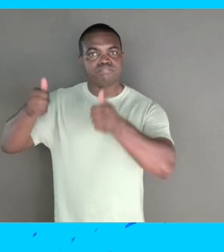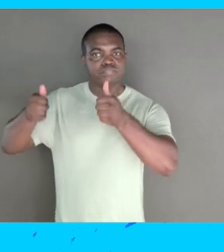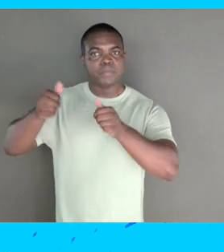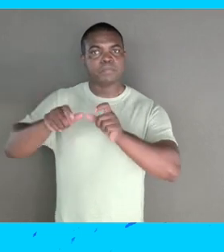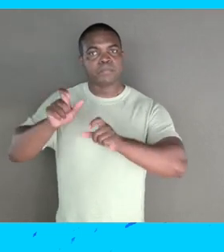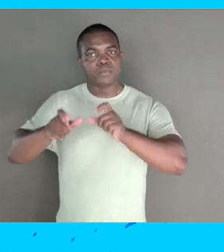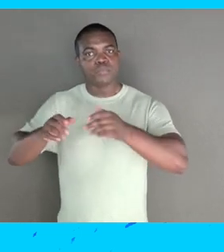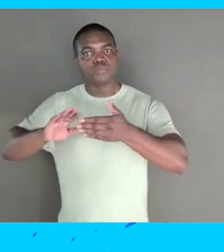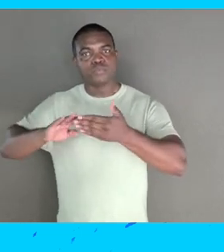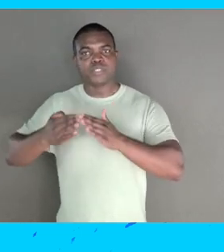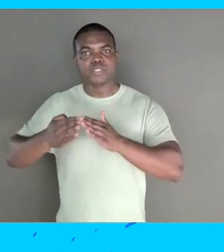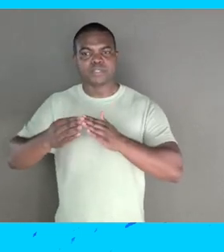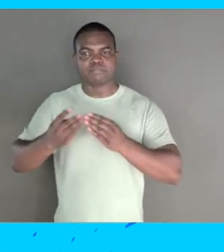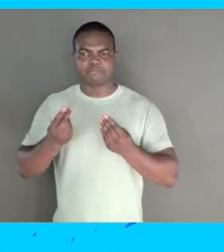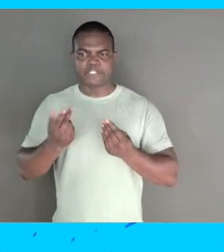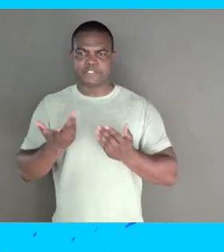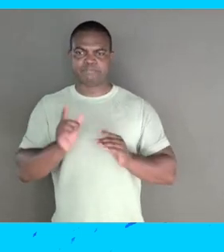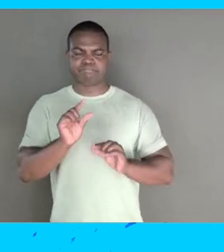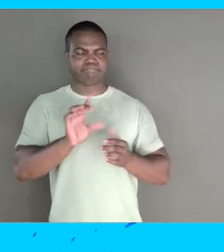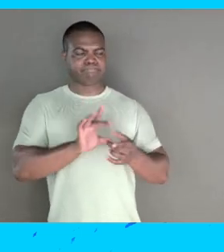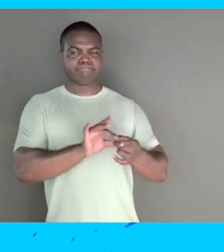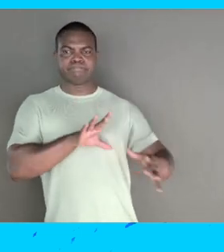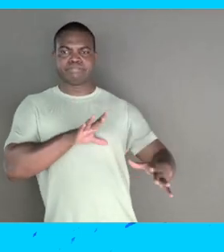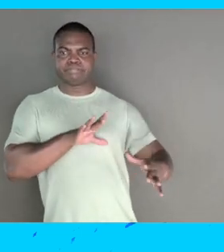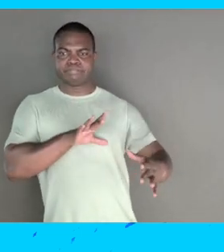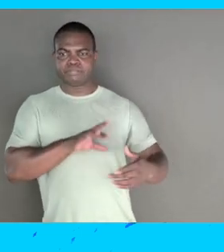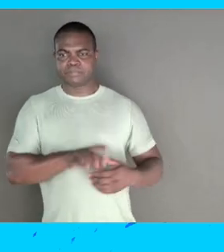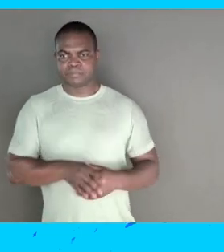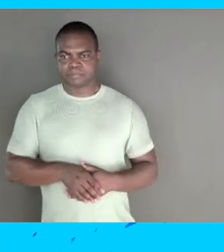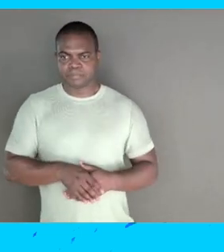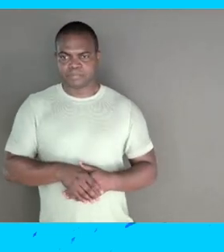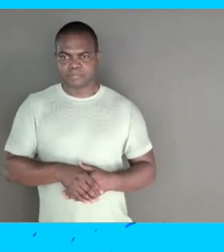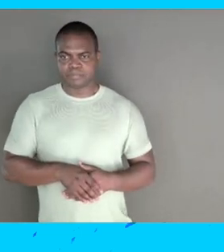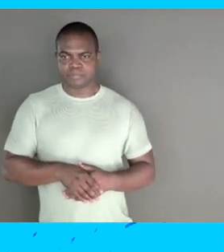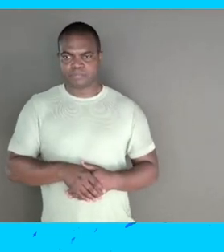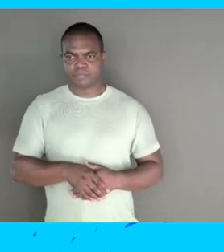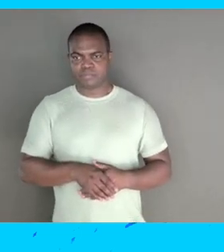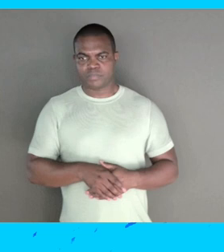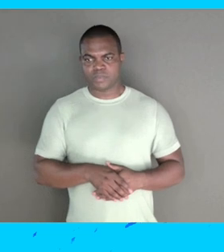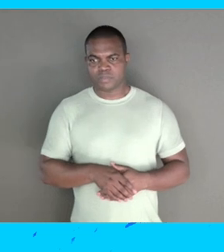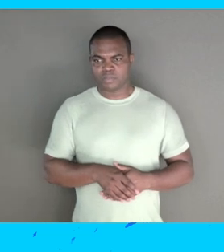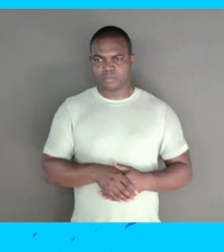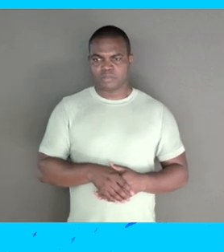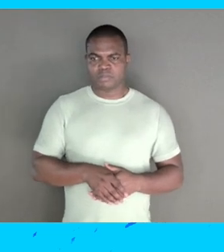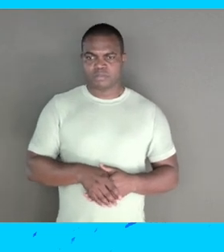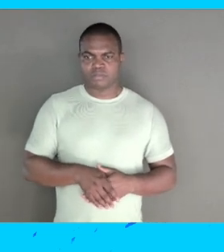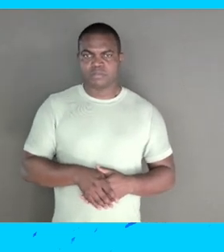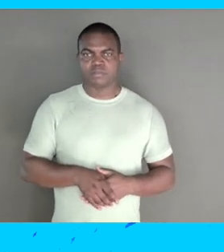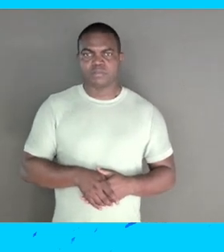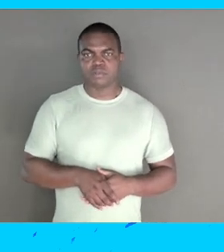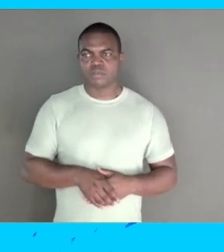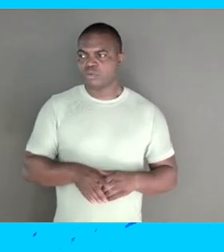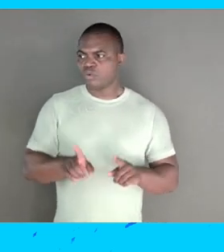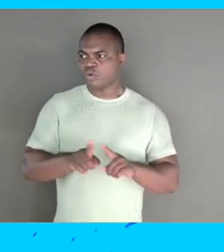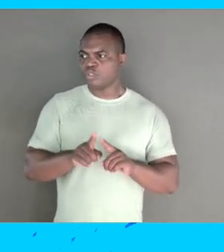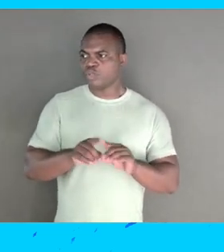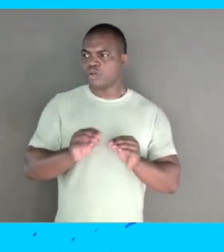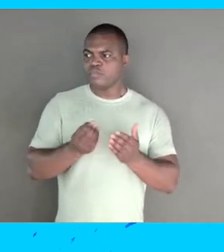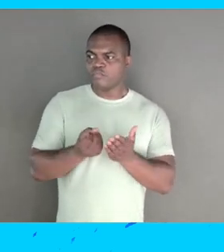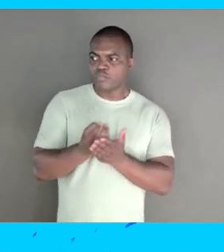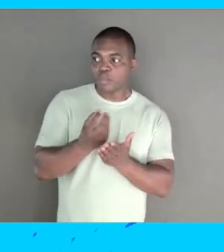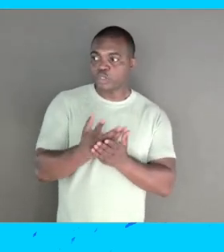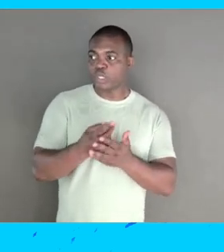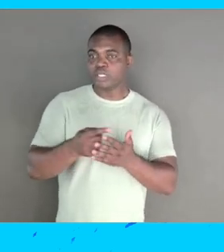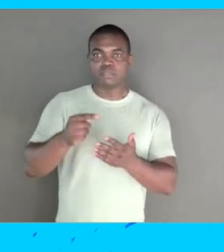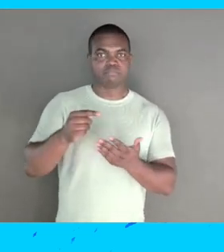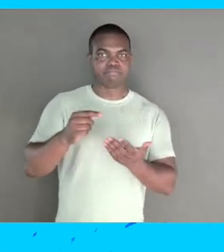There's a huge rate of misinformation. There's scarcity of education and the right information, primarily regarding